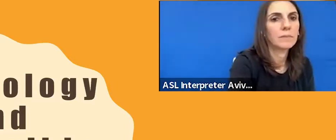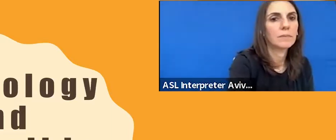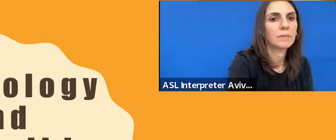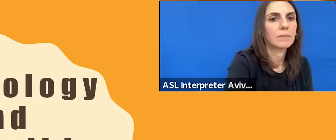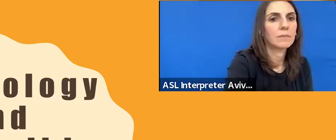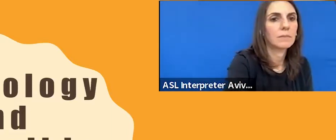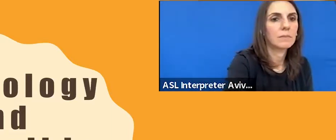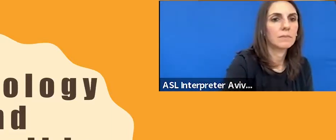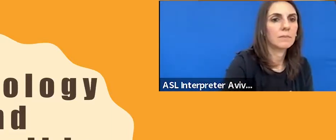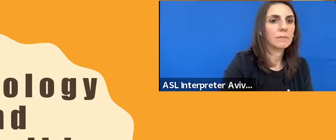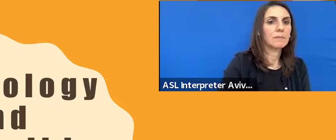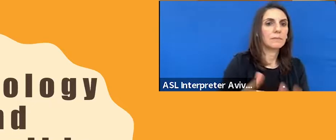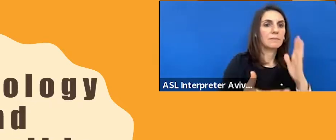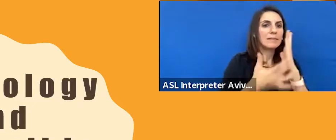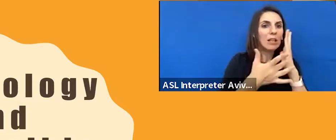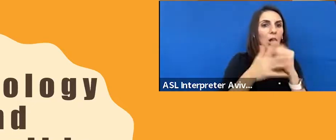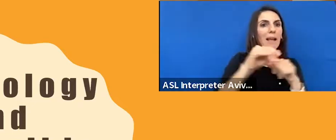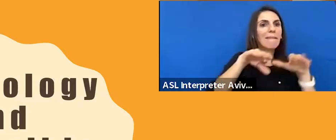Technology and Accessible Communication.